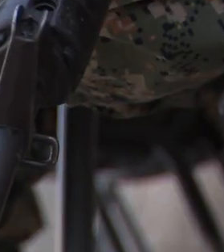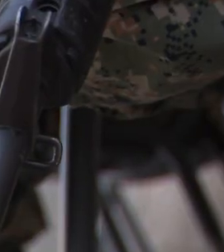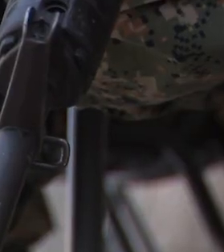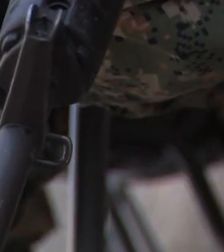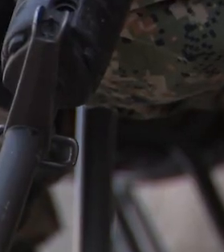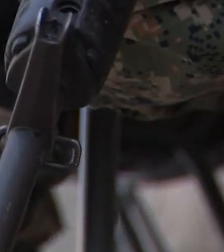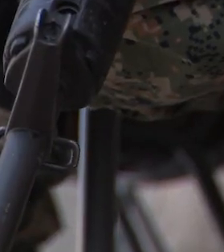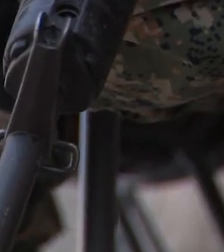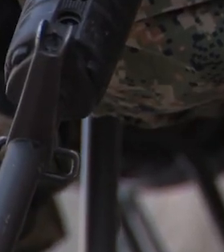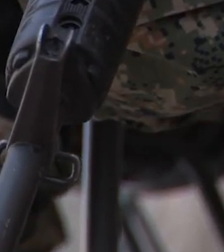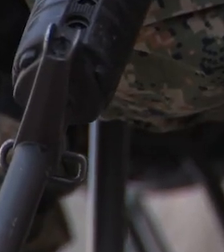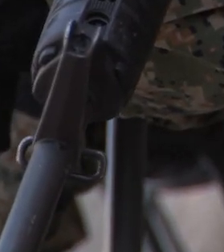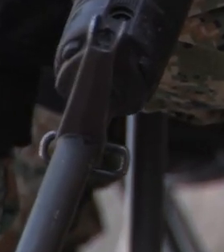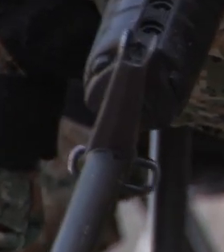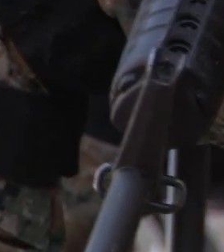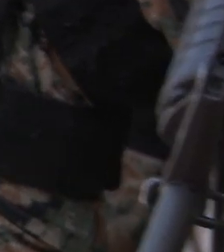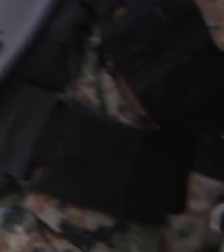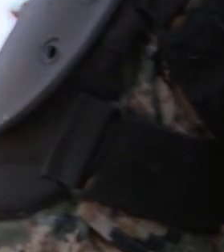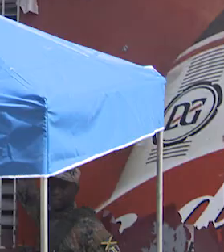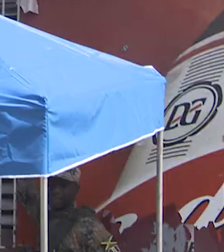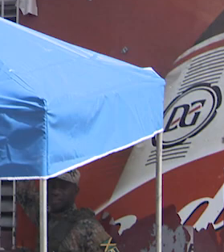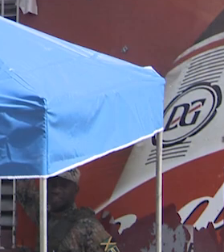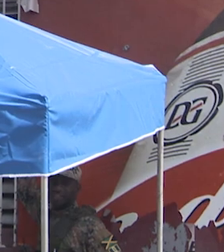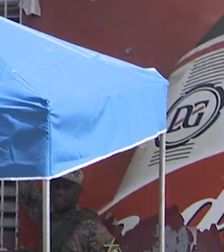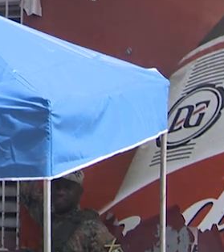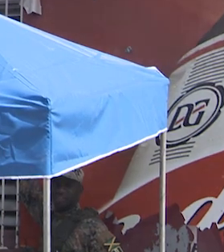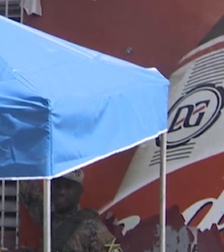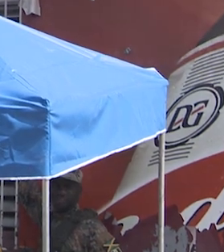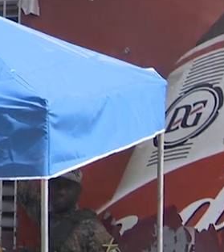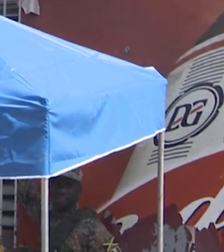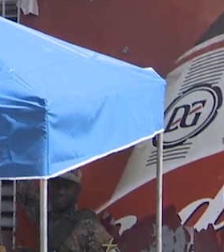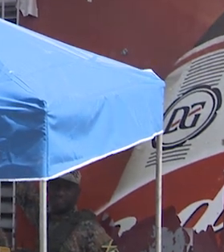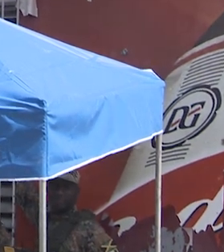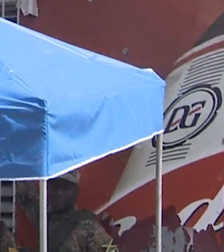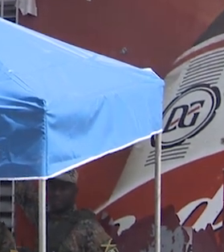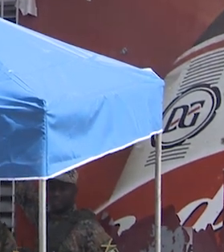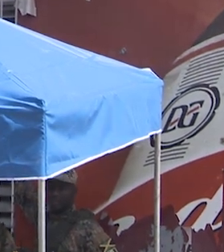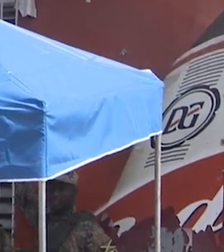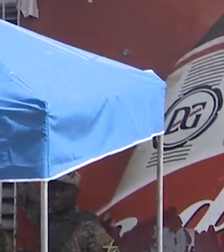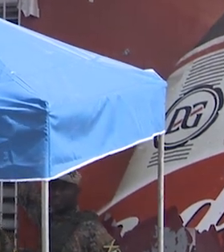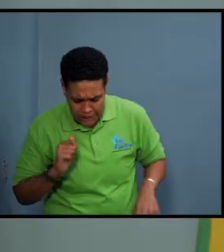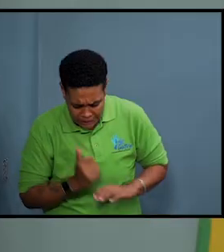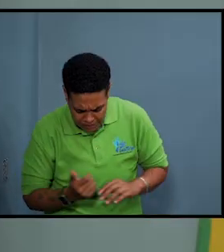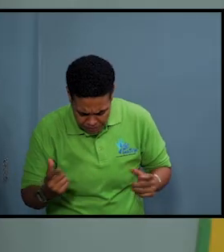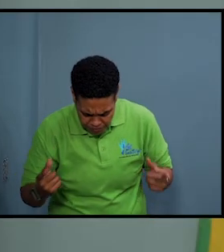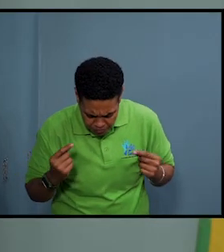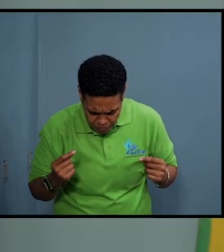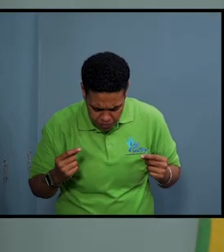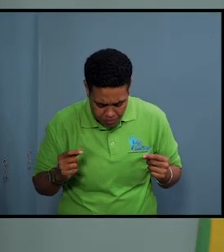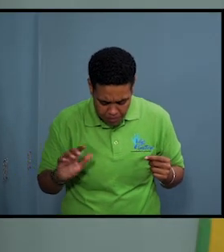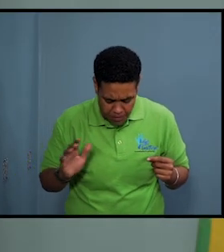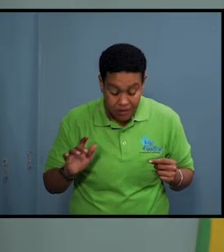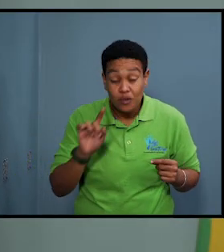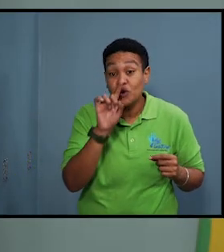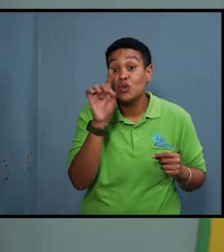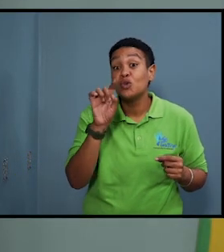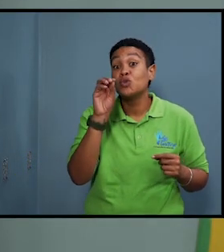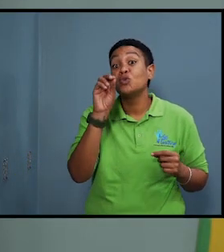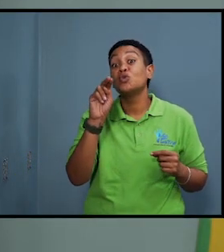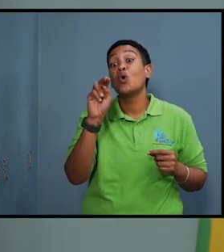said communities in Kingston Central were also targeted for zones of special operation, ZOSO. The zones of special